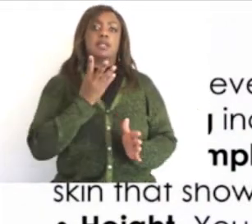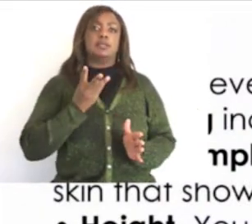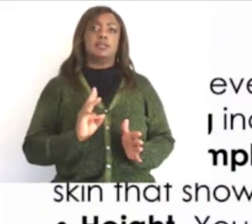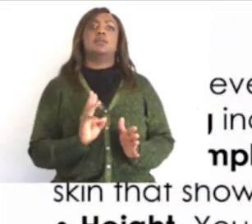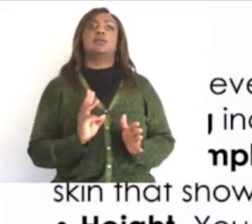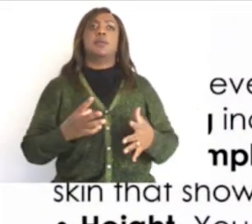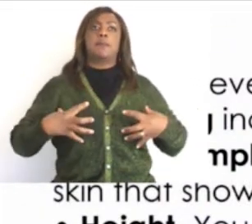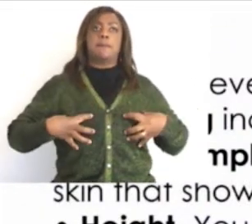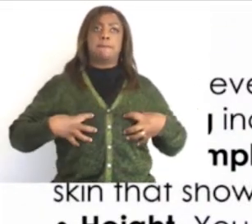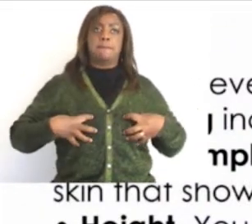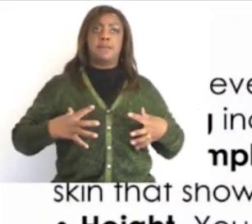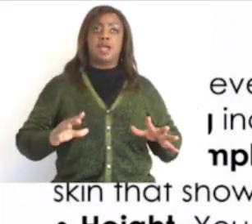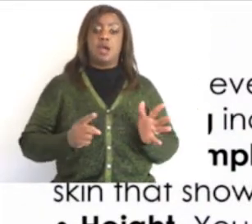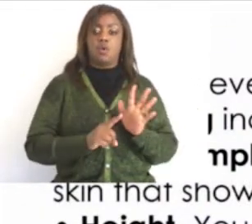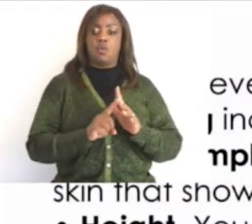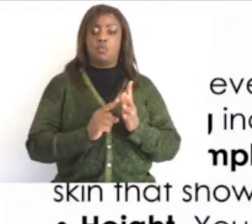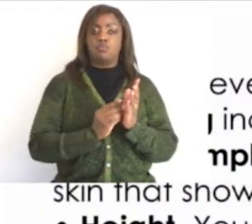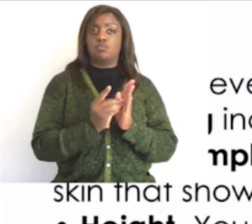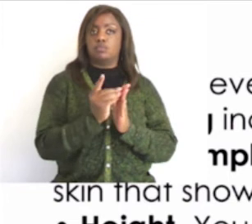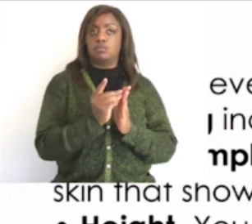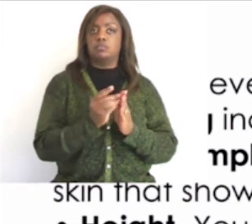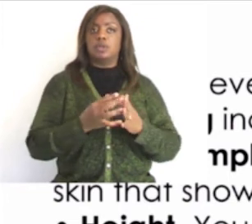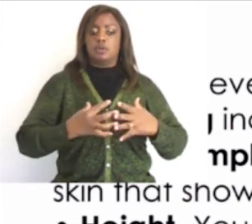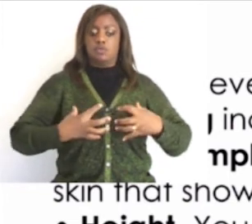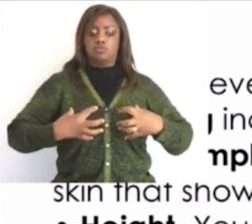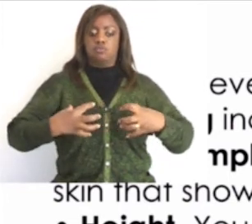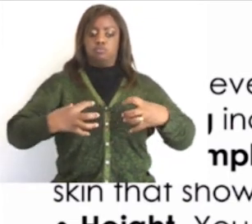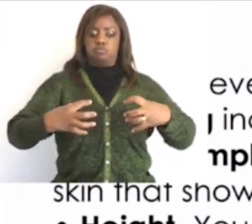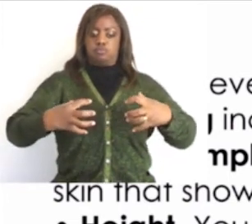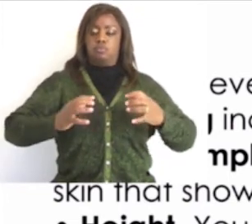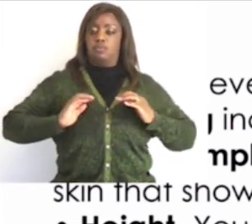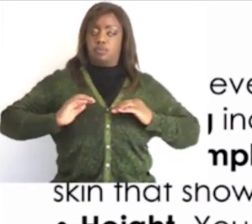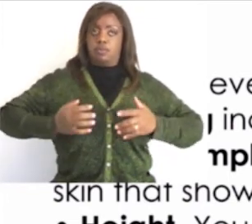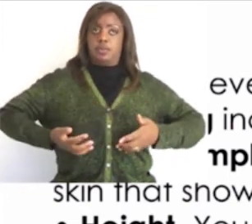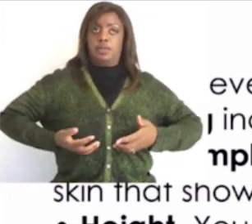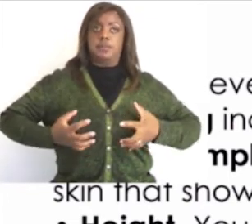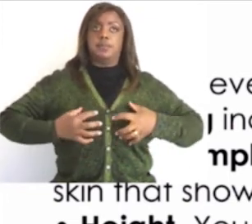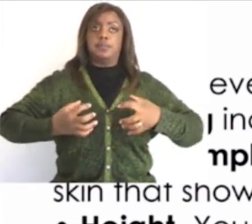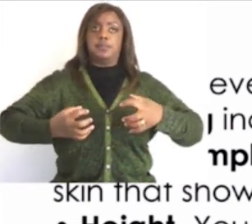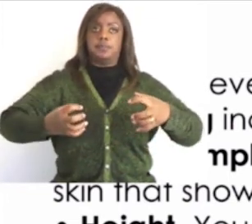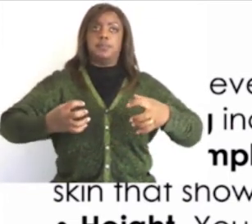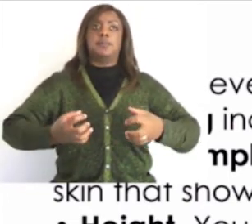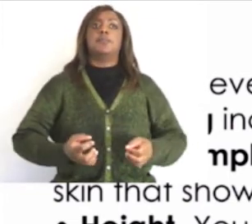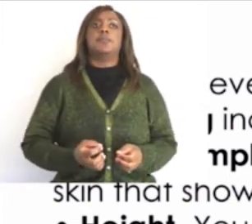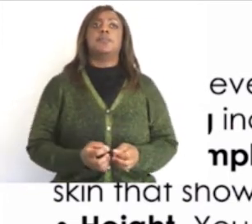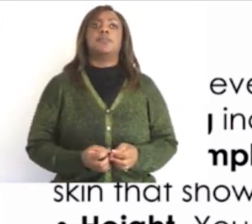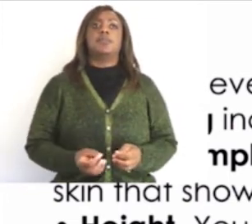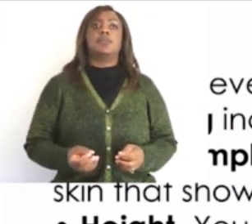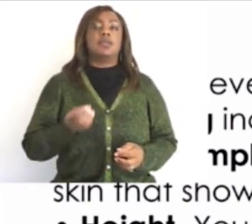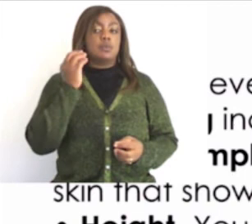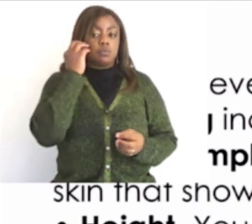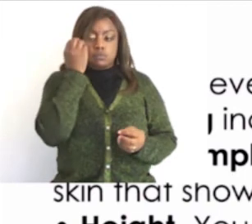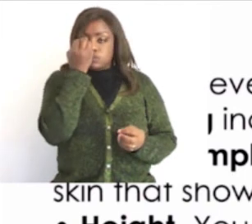Breast develops and increase in size. Sweating increases. Acne and pimples,